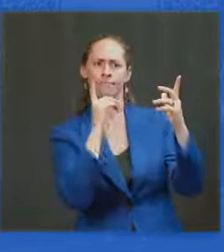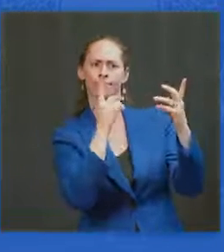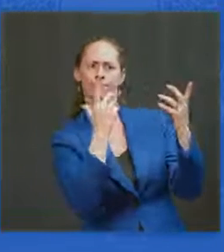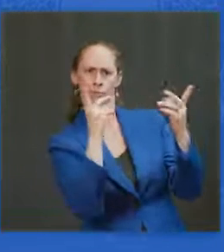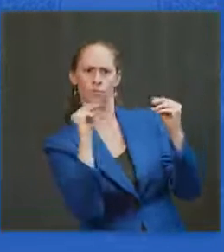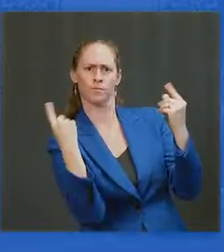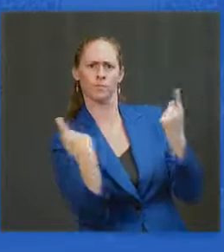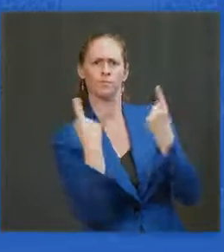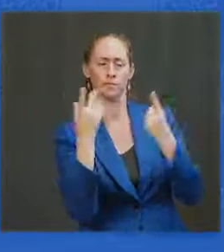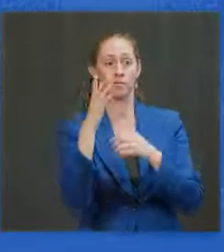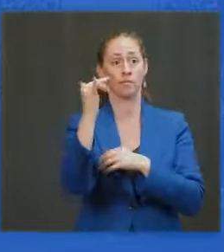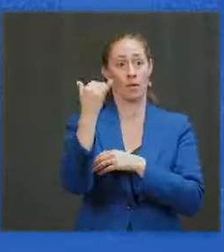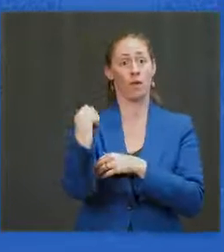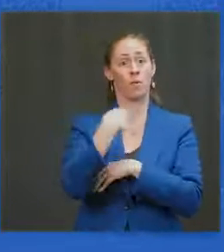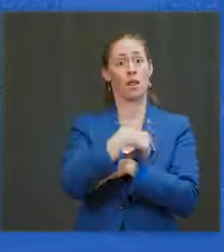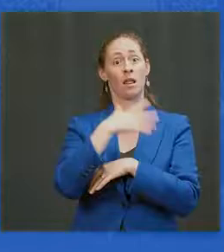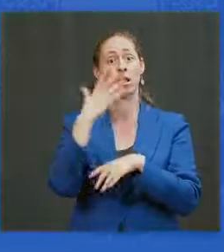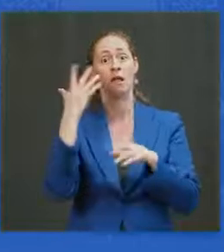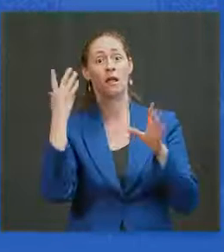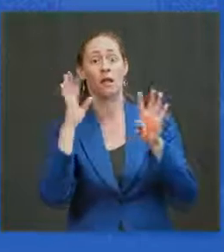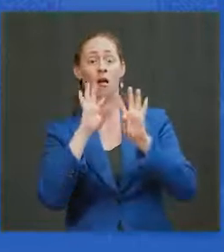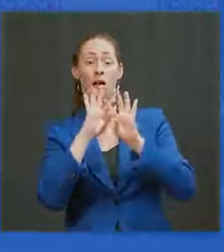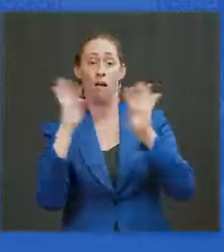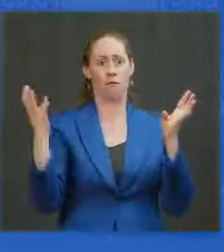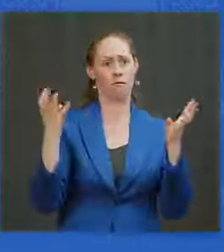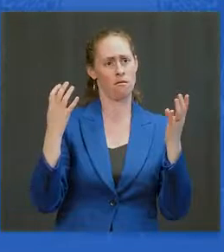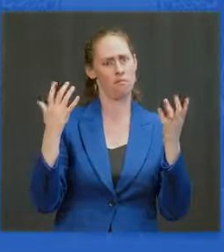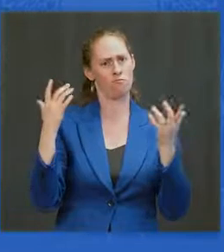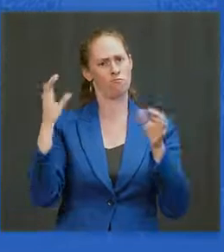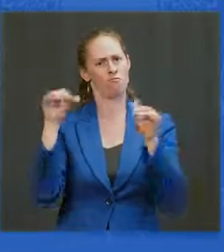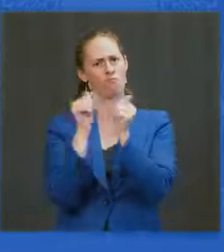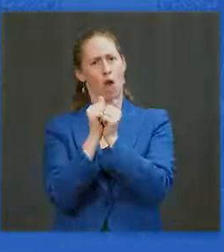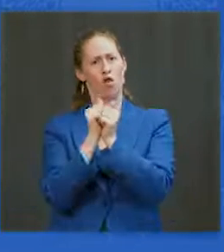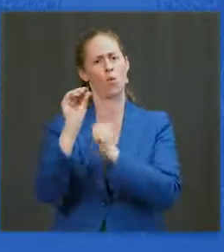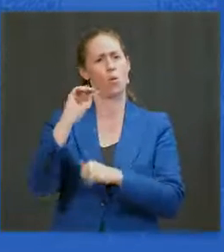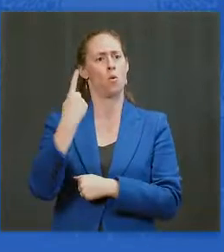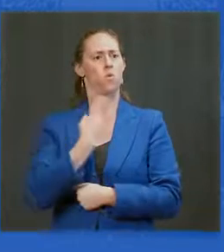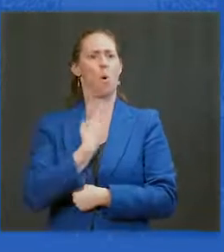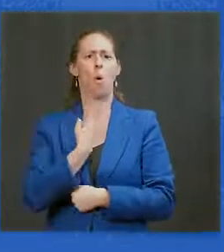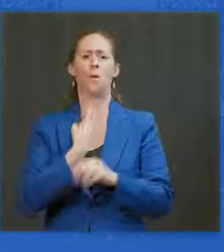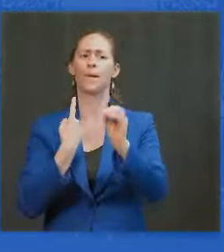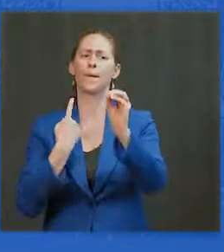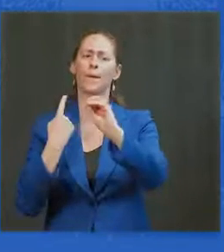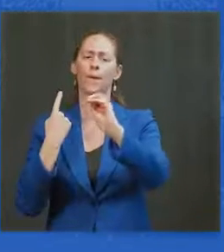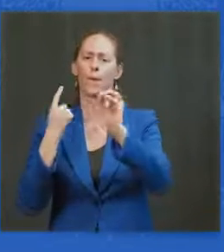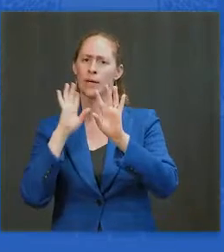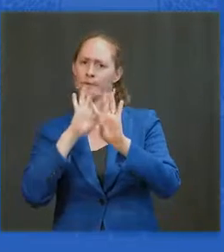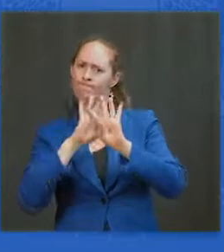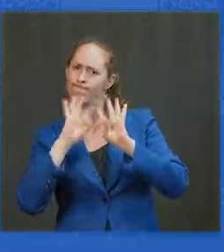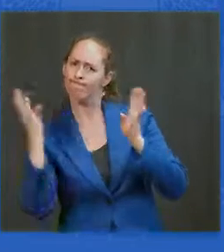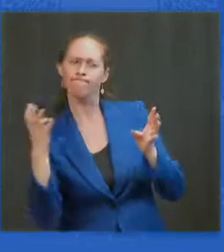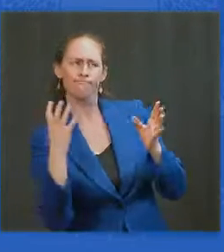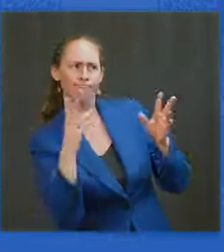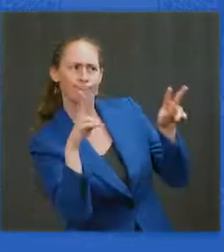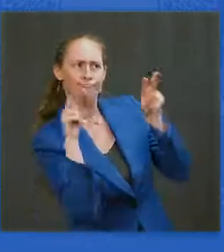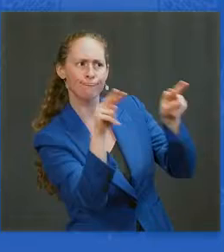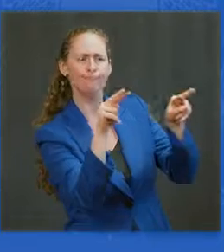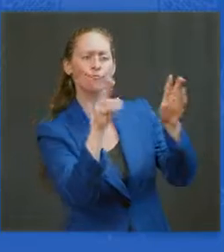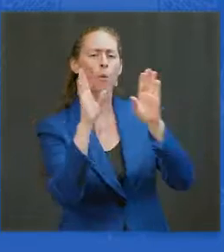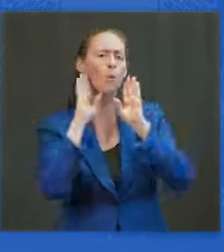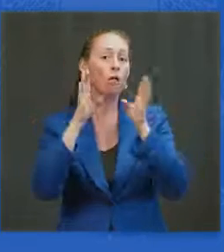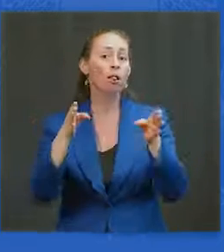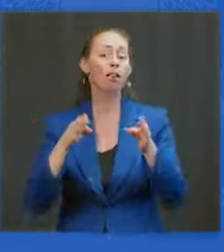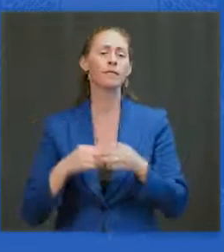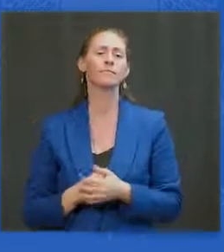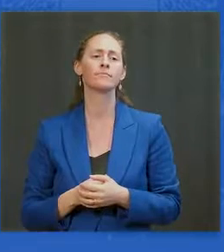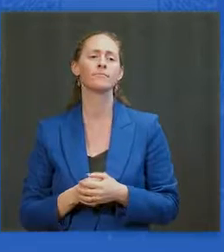stand shoulder to shoulder with our closest partners to meet the current challenges we face in Afghanistan, just as we have for the past 20